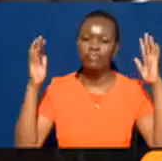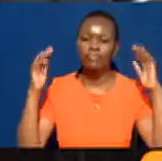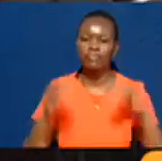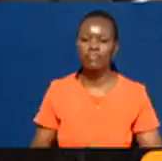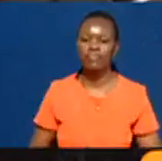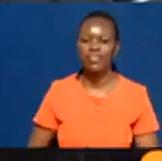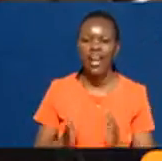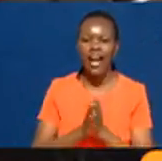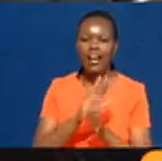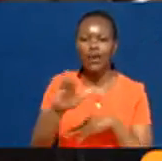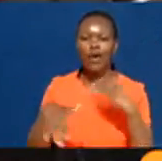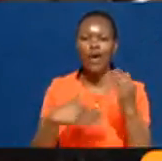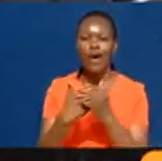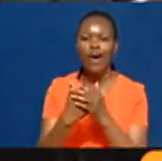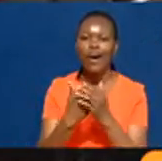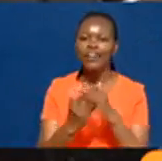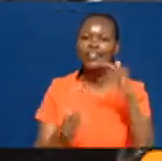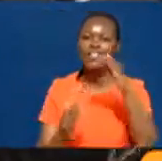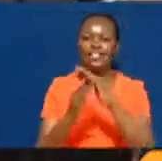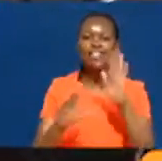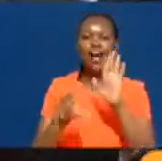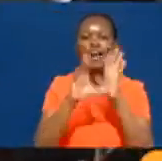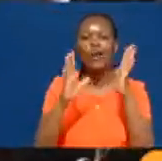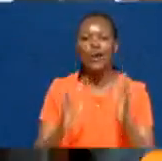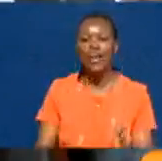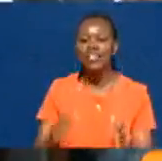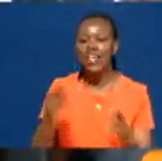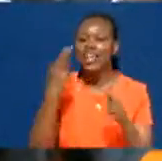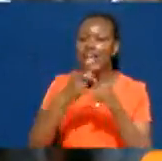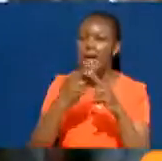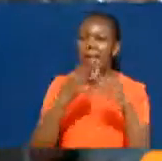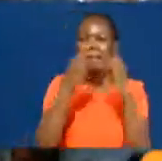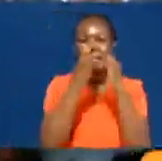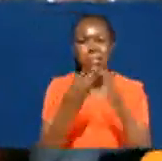And all the senior lawyers here, let me not mention all their names.